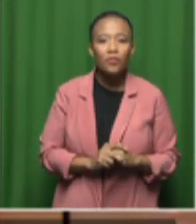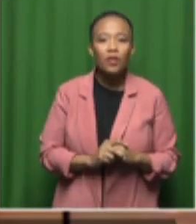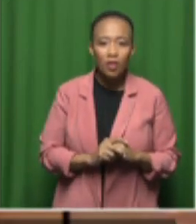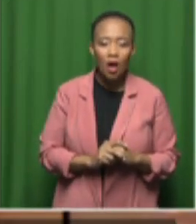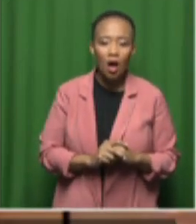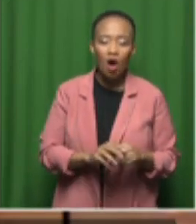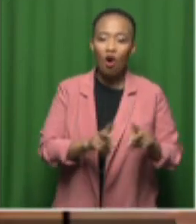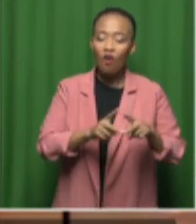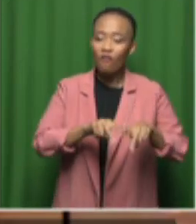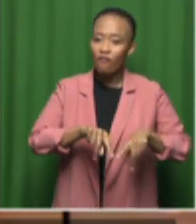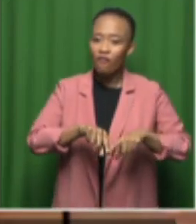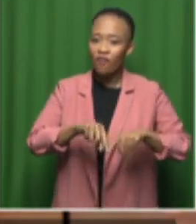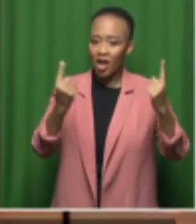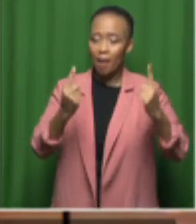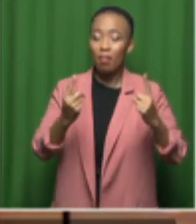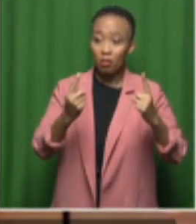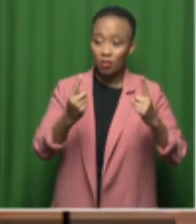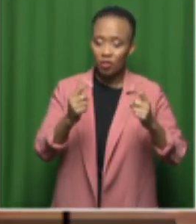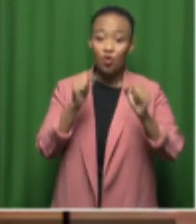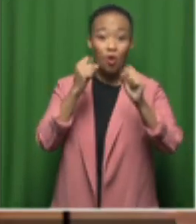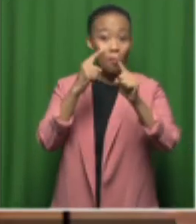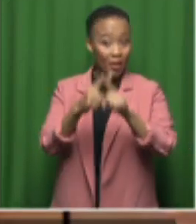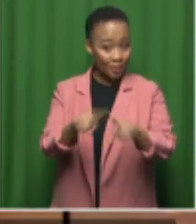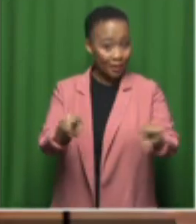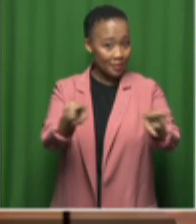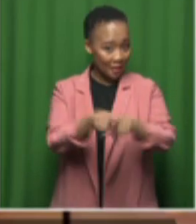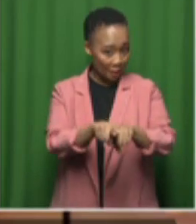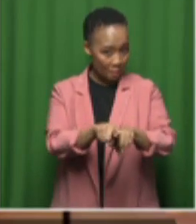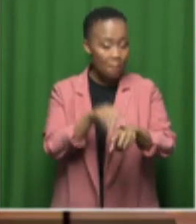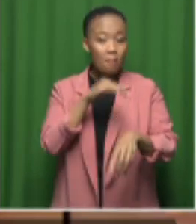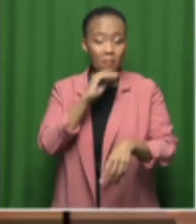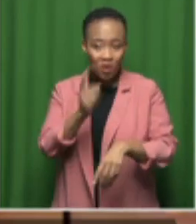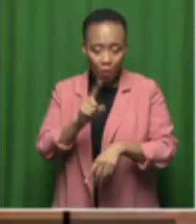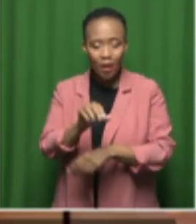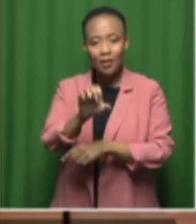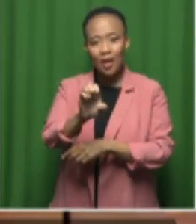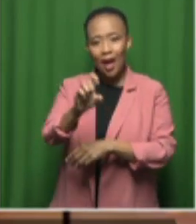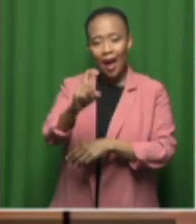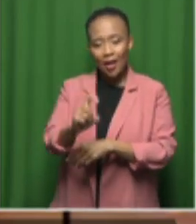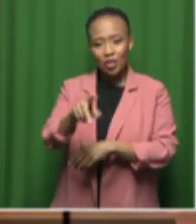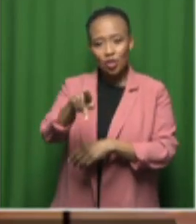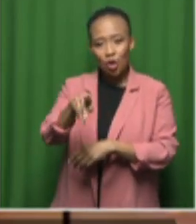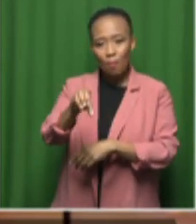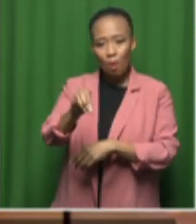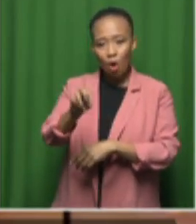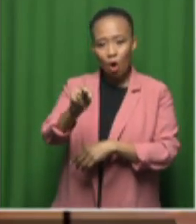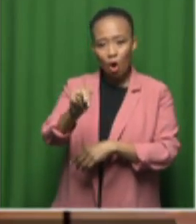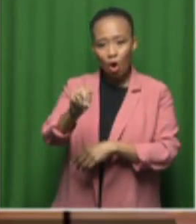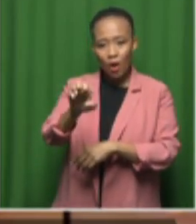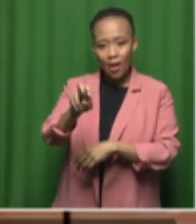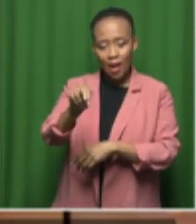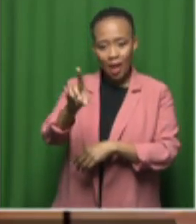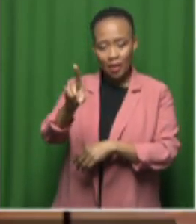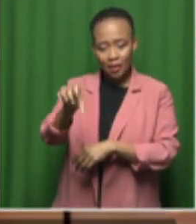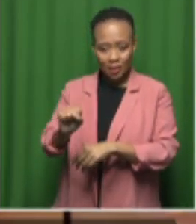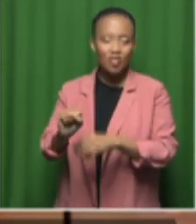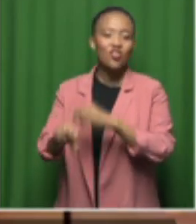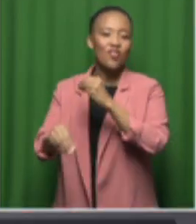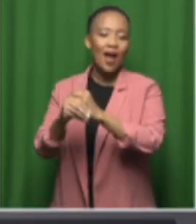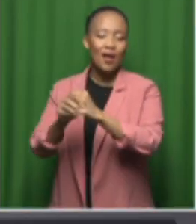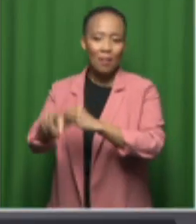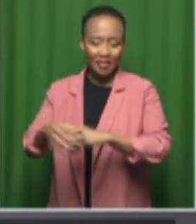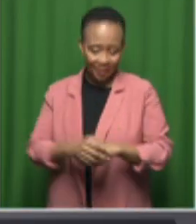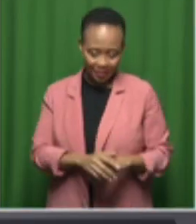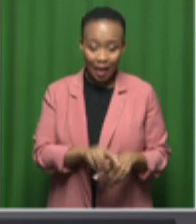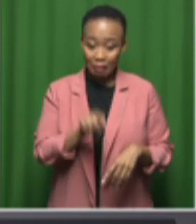variables with the same things, you add the exponents. Okay. So yeah, that's like a poetry way. I think I